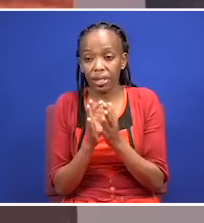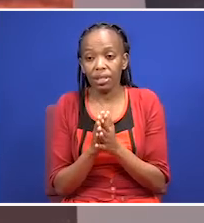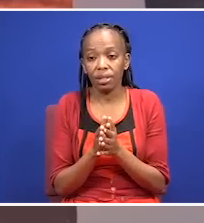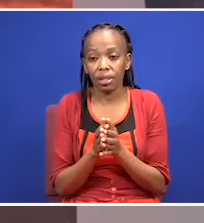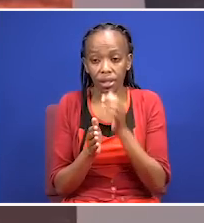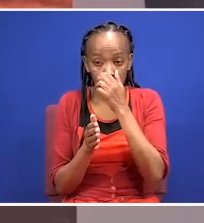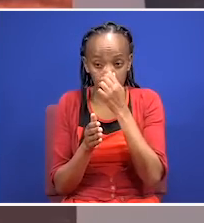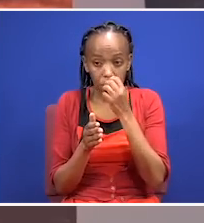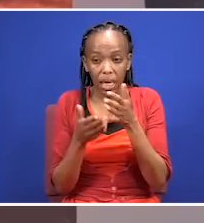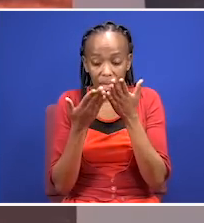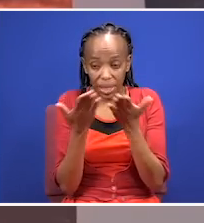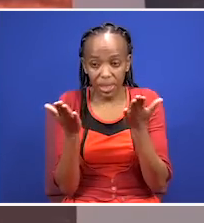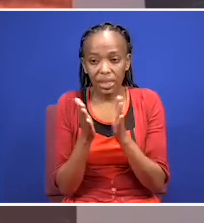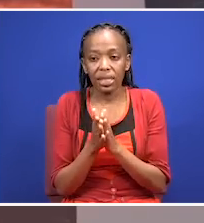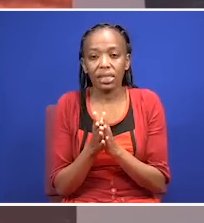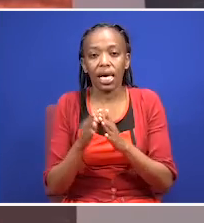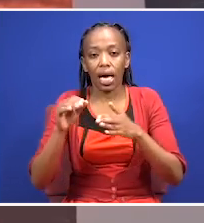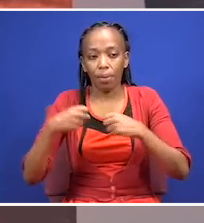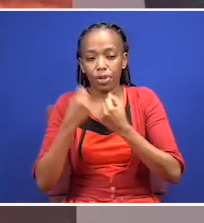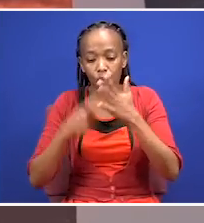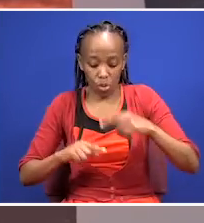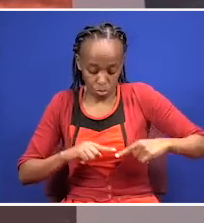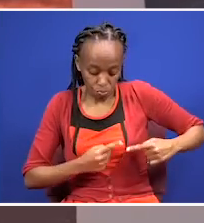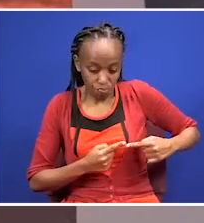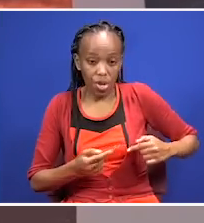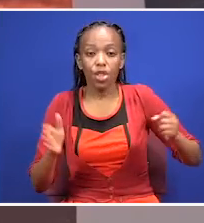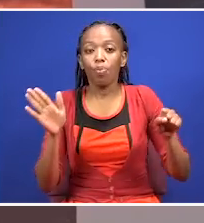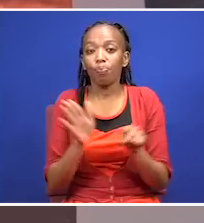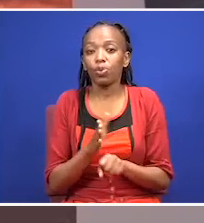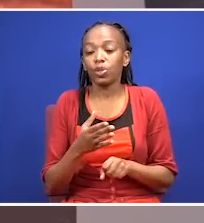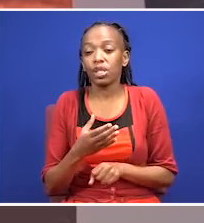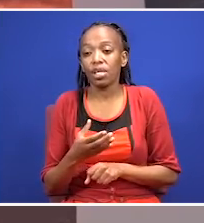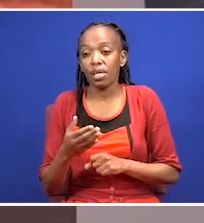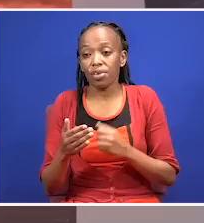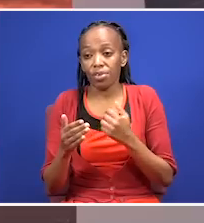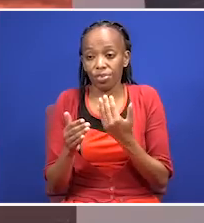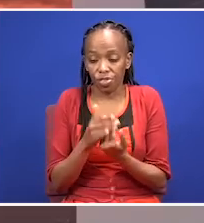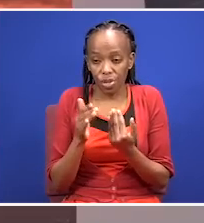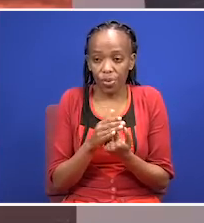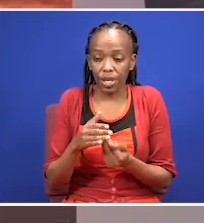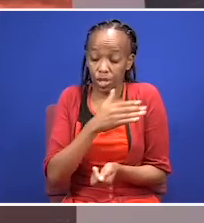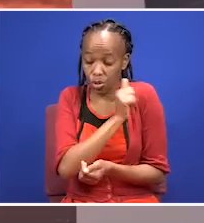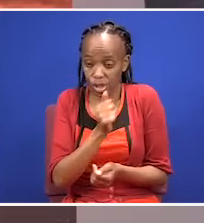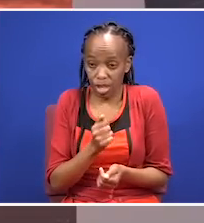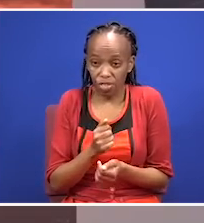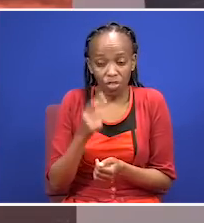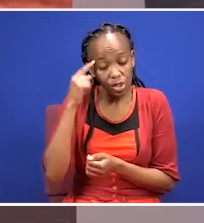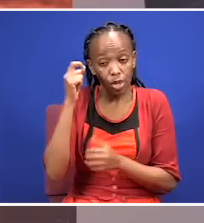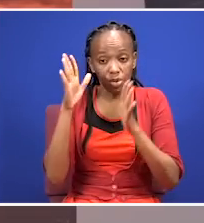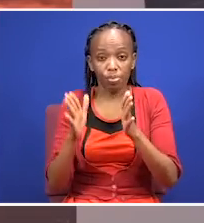center adding salt to injury the most favored and that was jesus joseph rachel's son was a